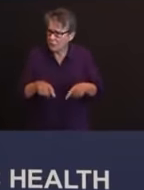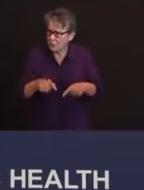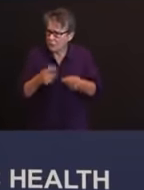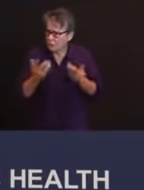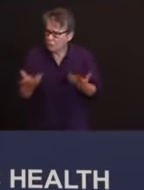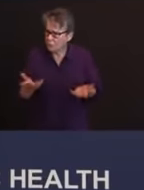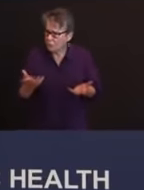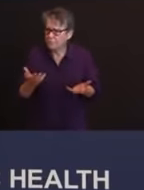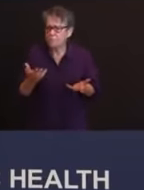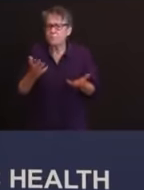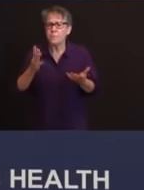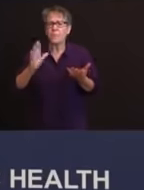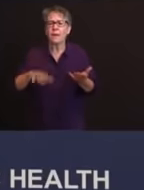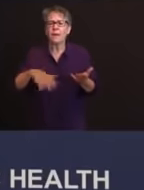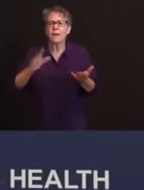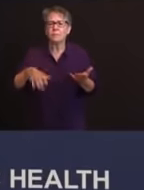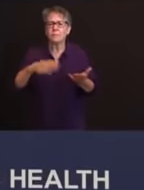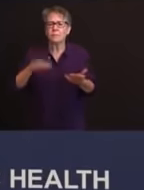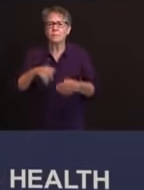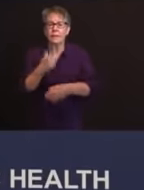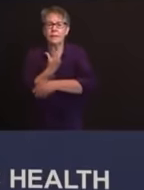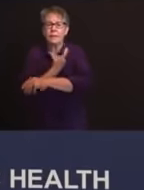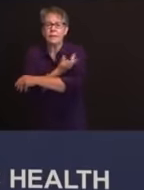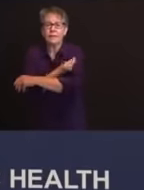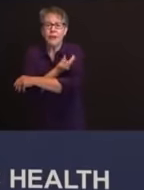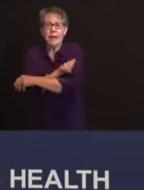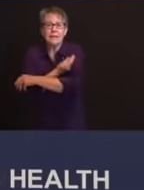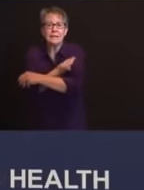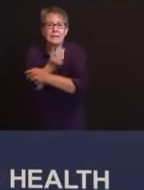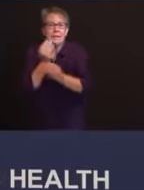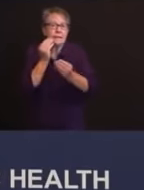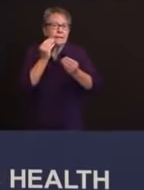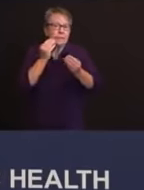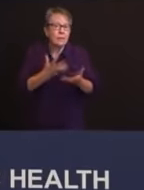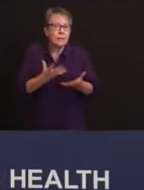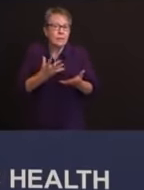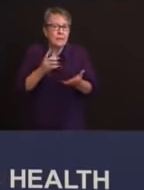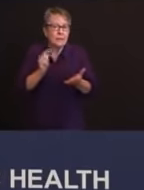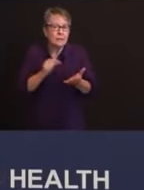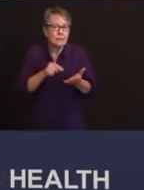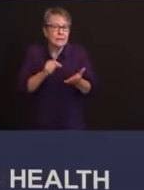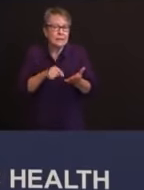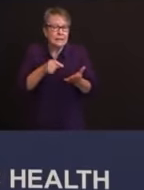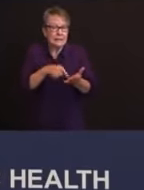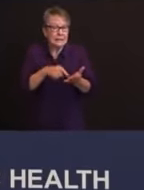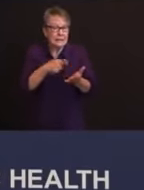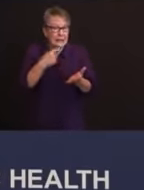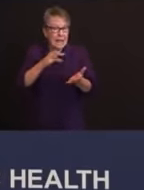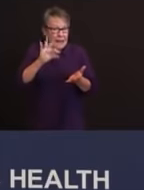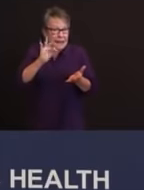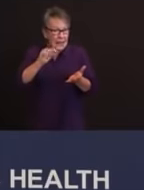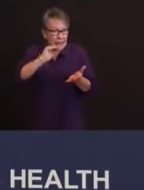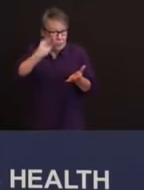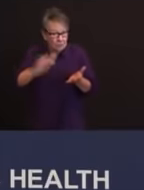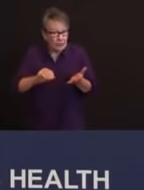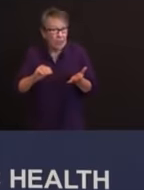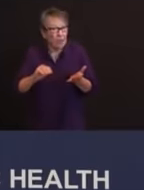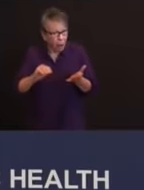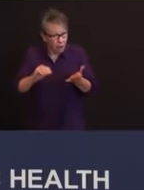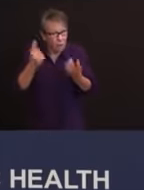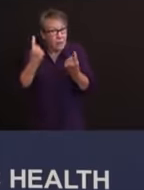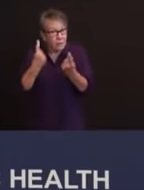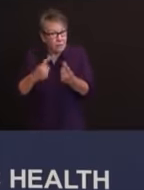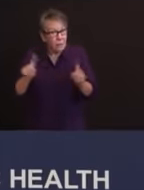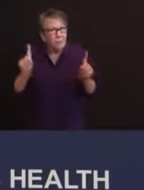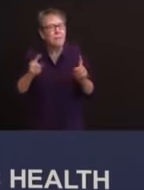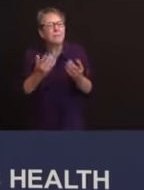the vaccine information that we're getting that's going to be more than 90% effective, they're saying. Can you put that in perspective for